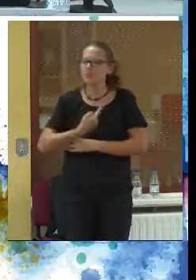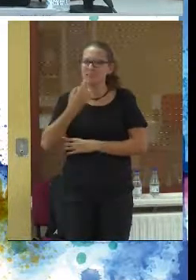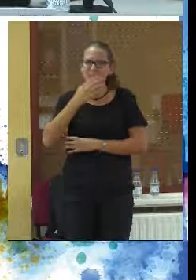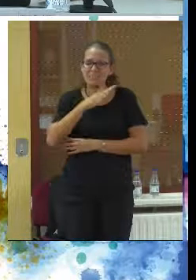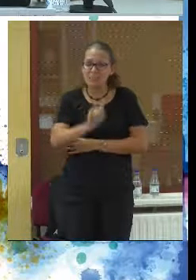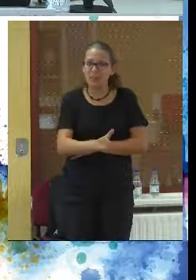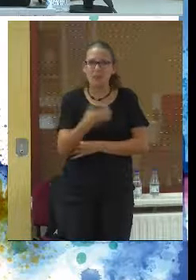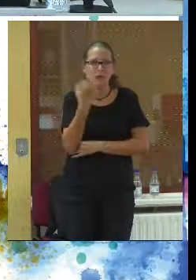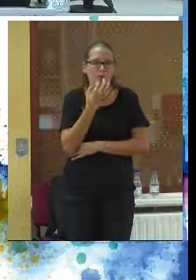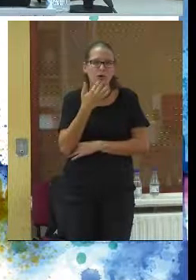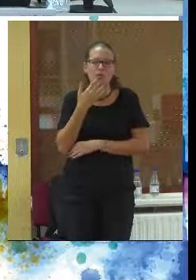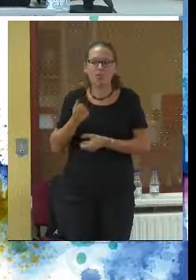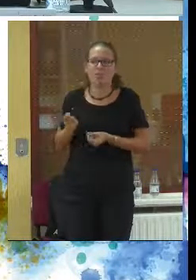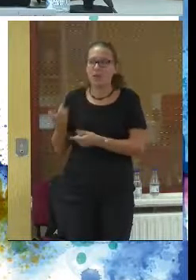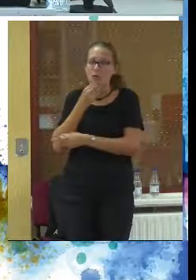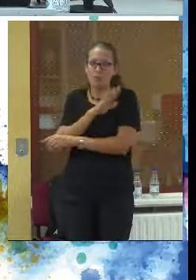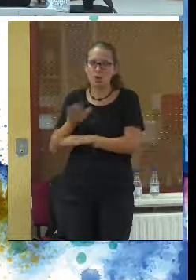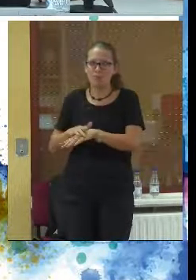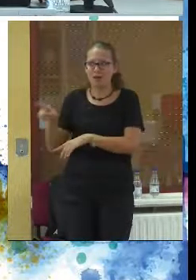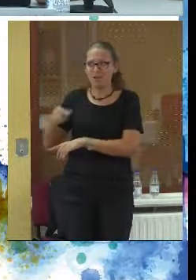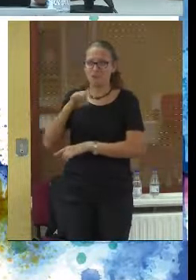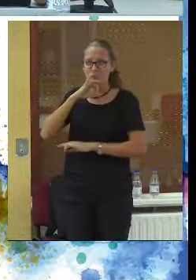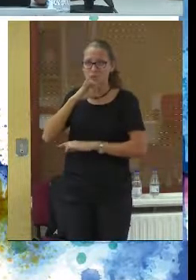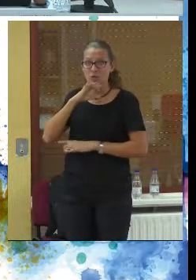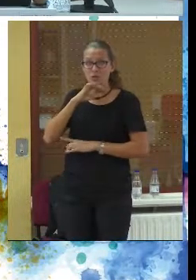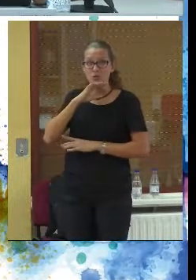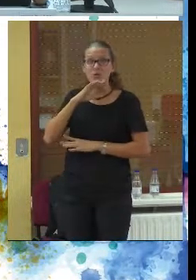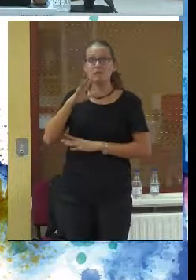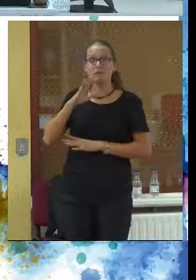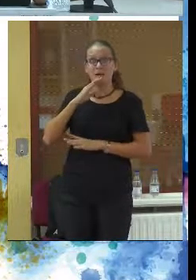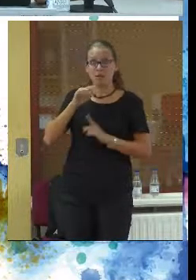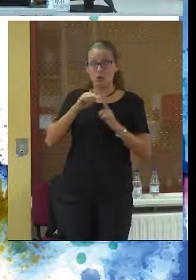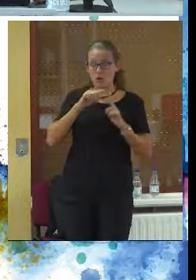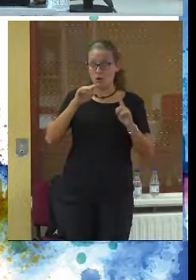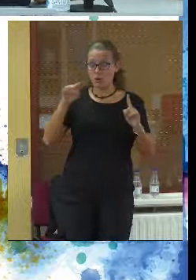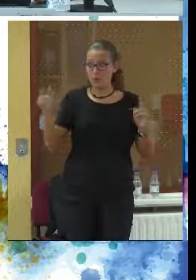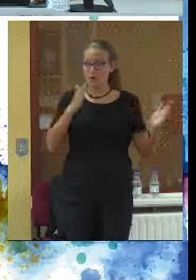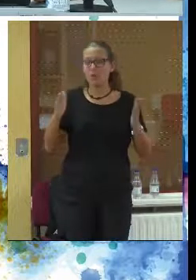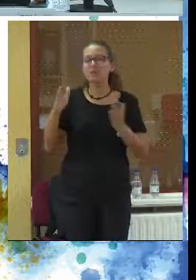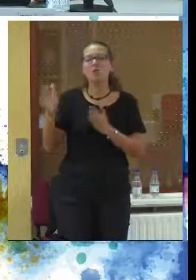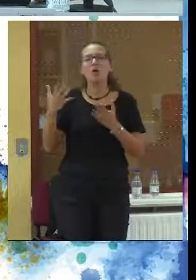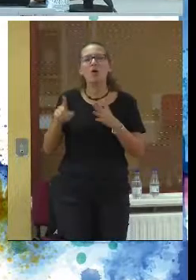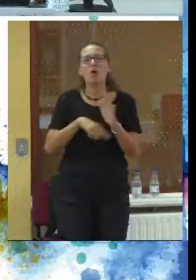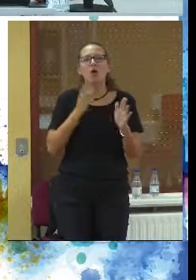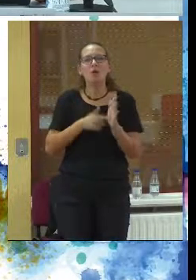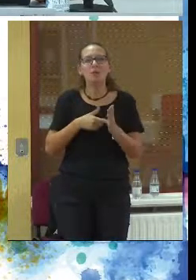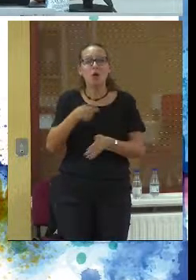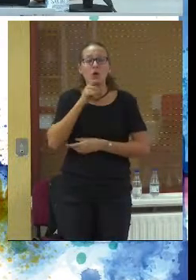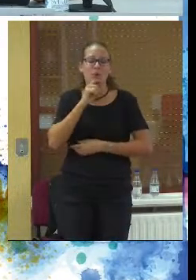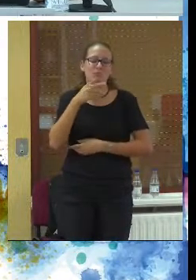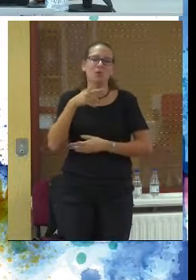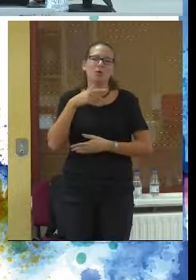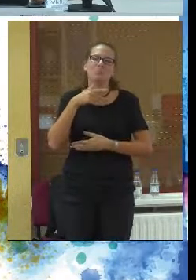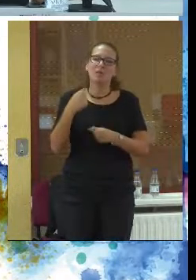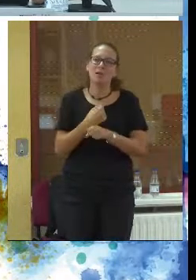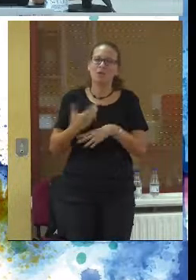is satisfied, and this is all done by workers who have disabilities. So that's